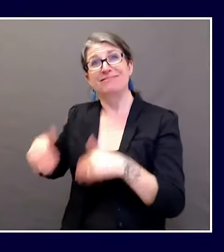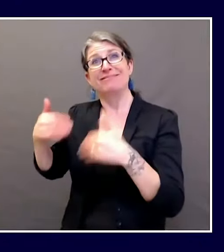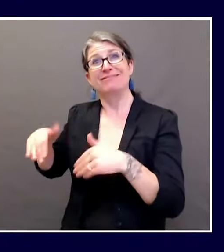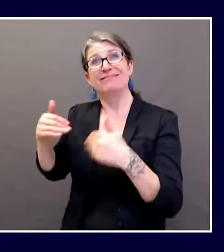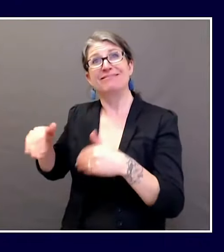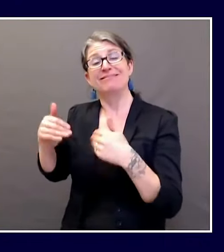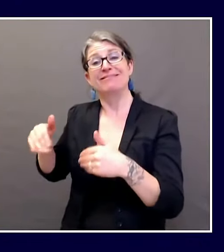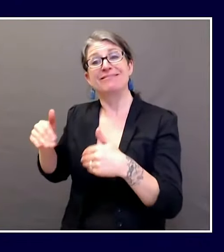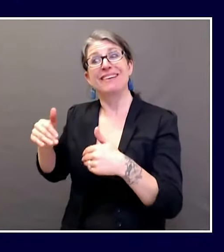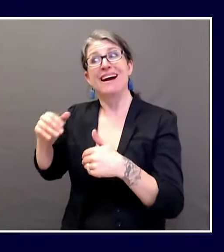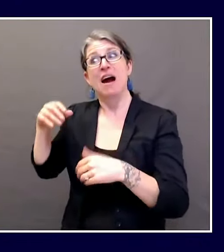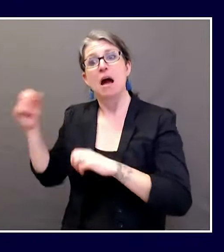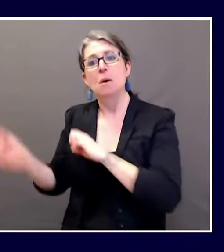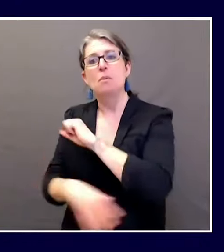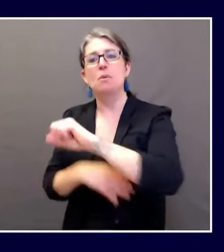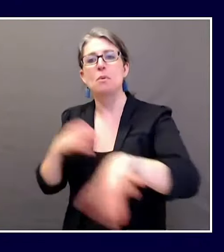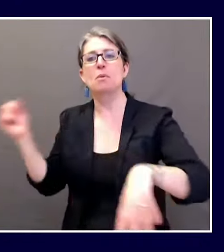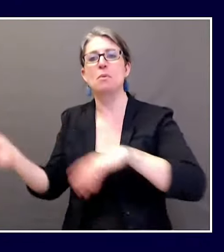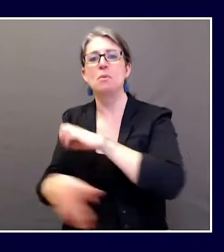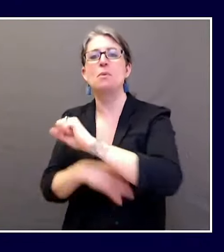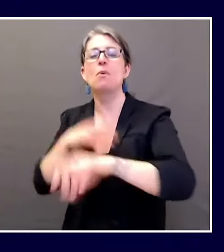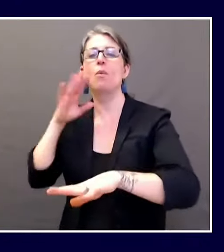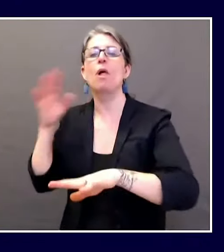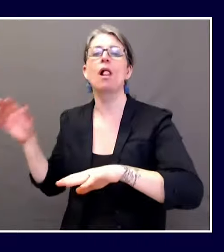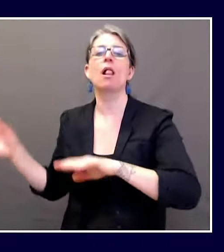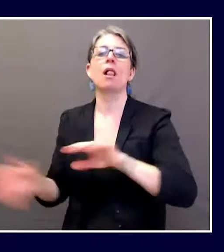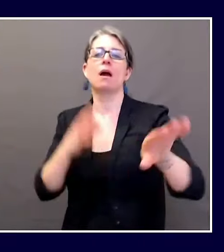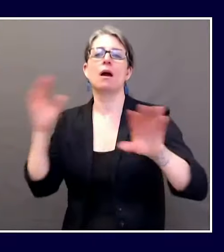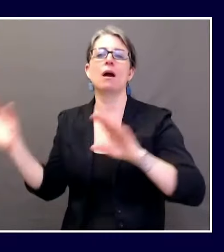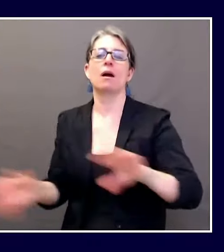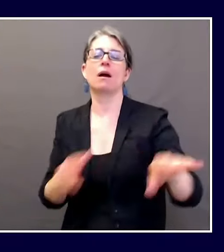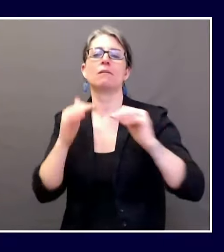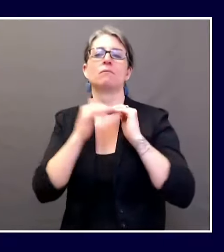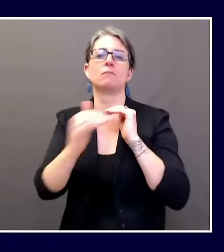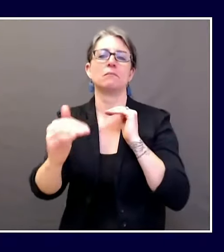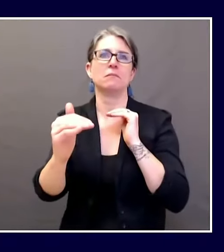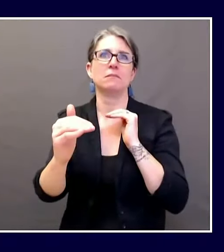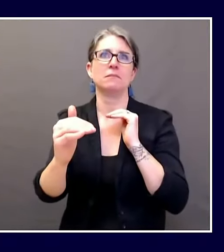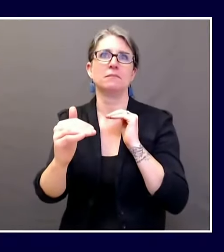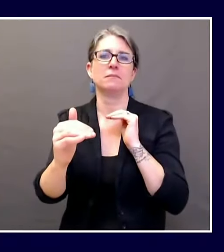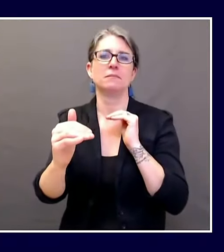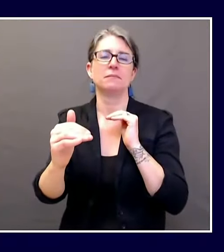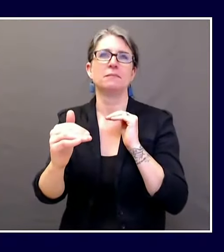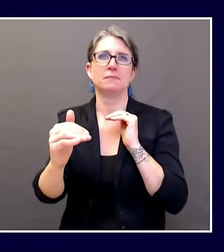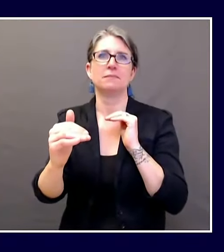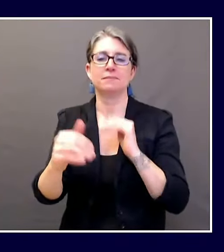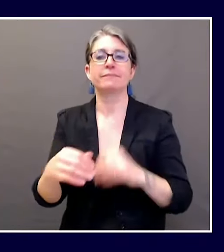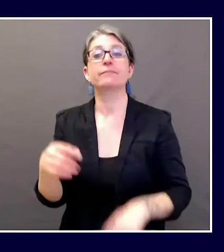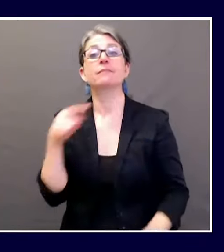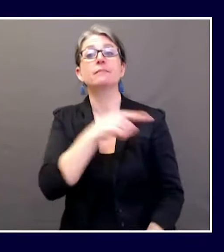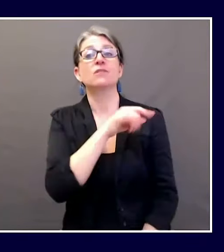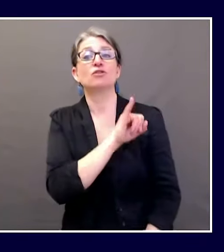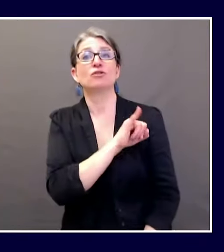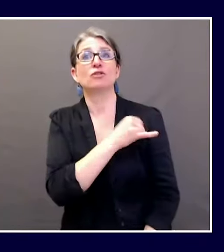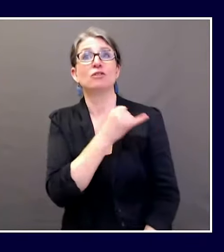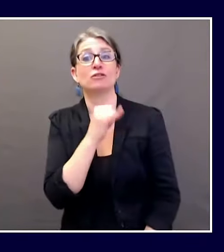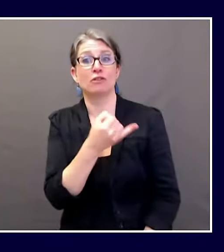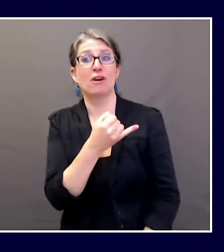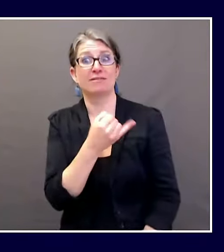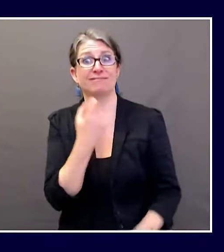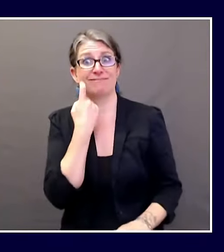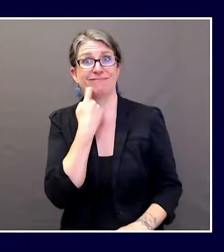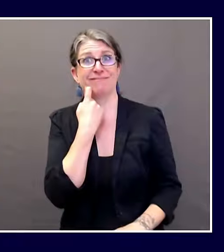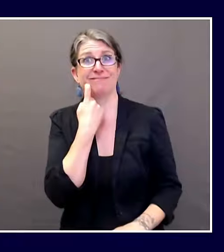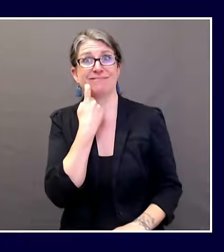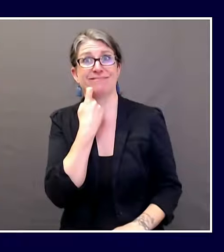J&J, the story is a bit different. With J&J, soon after the vaccine was authorized earlier this month, the federal